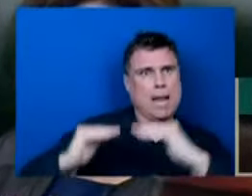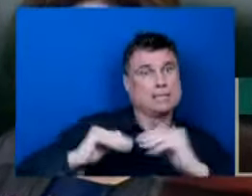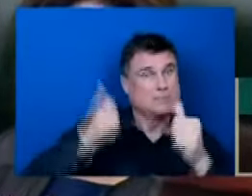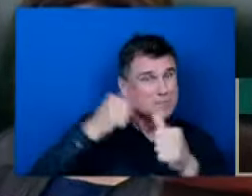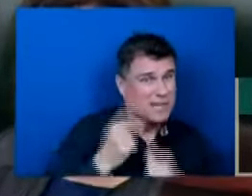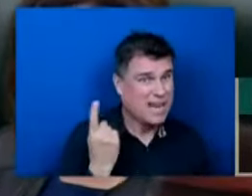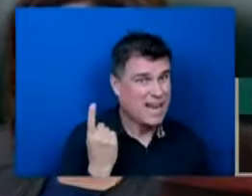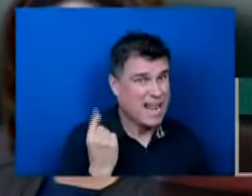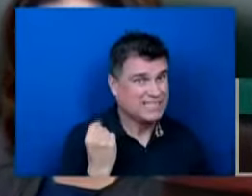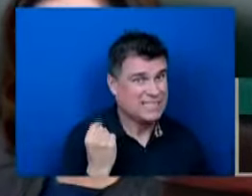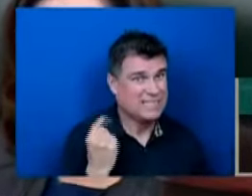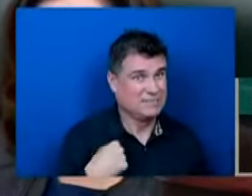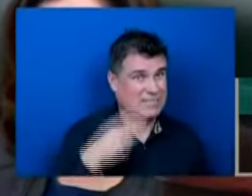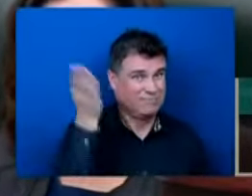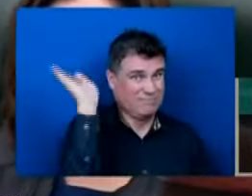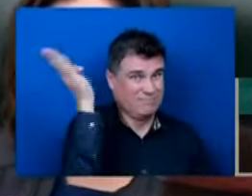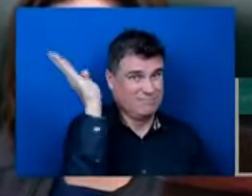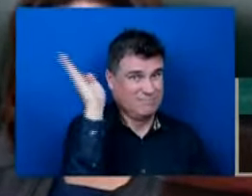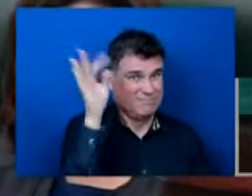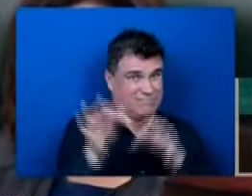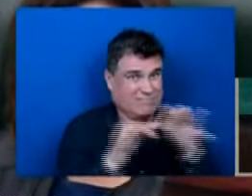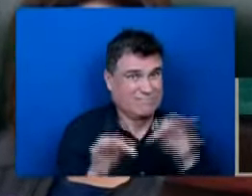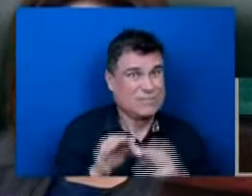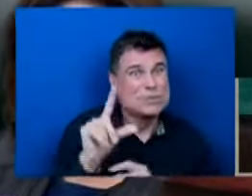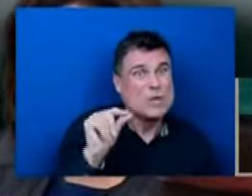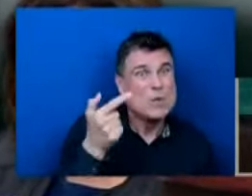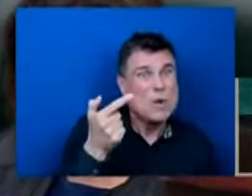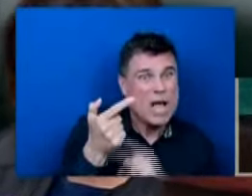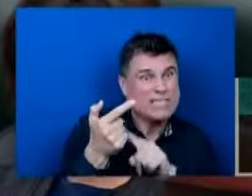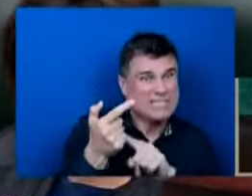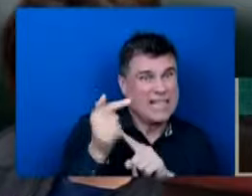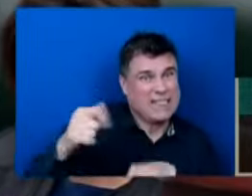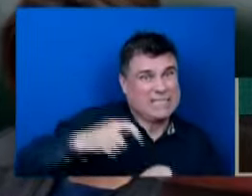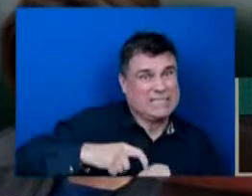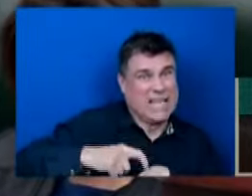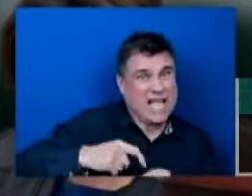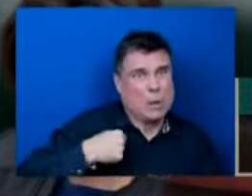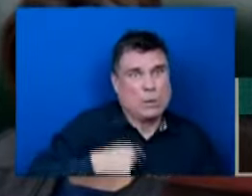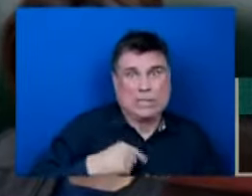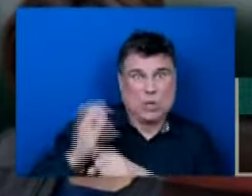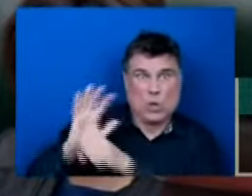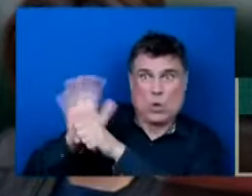just beginning to recover from the depths of the pandemic-driven economic